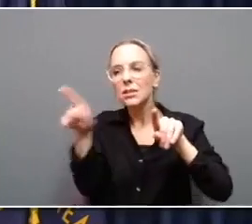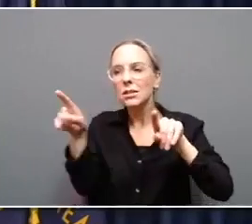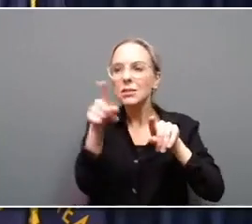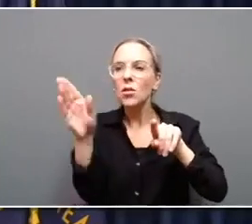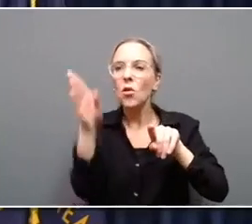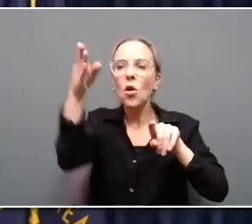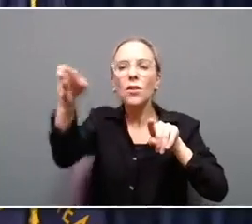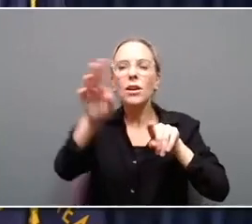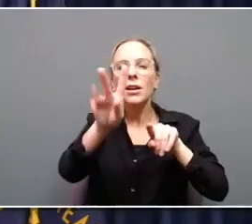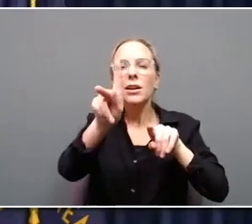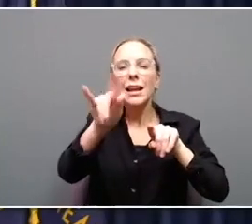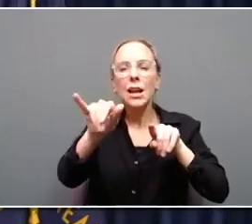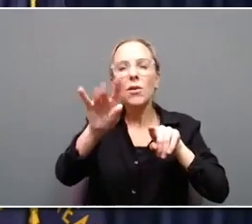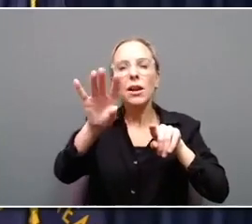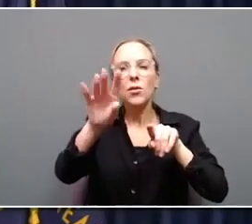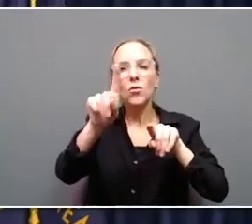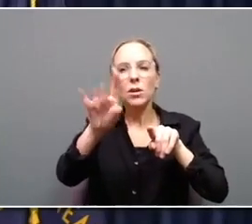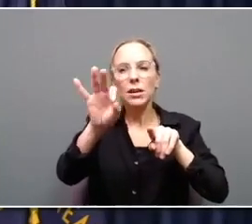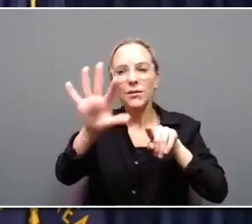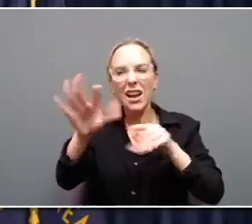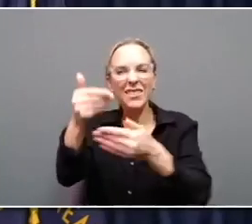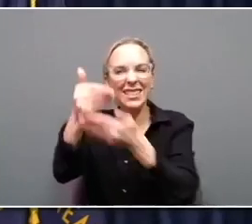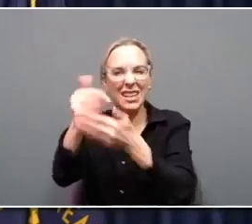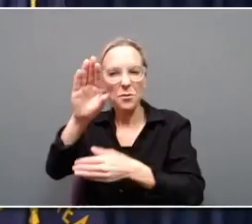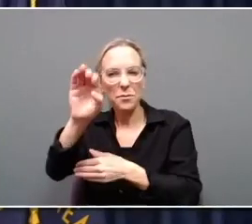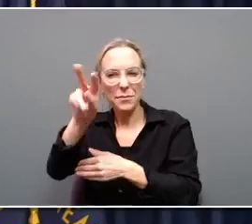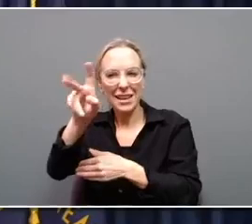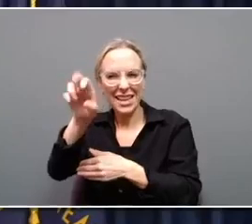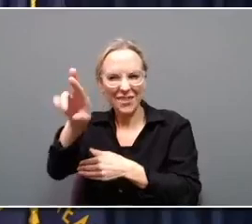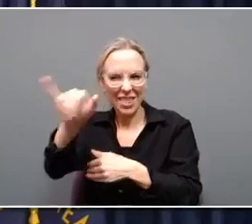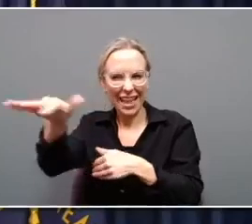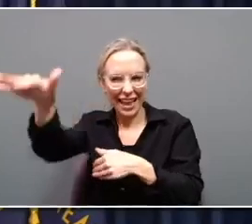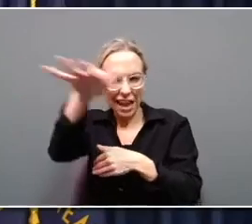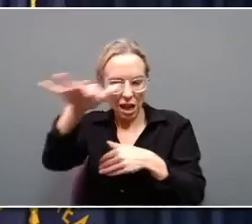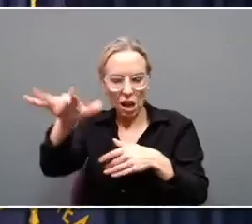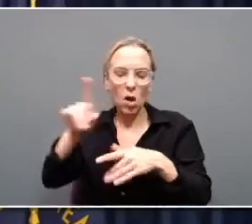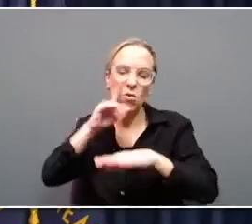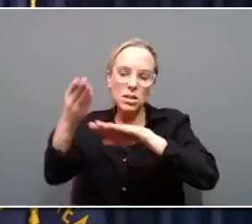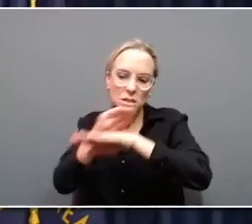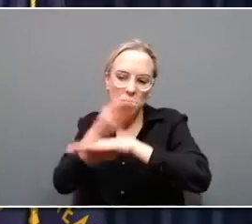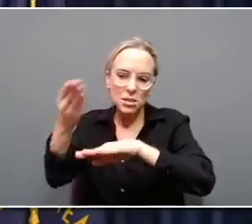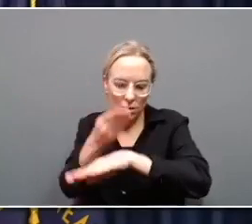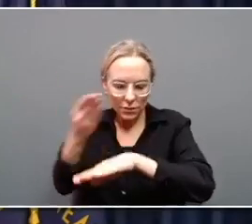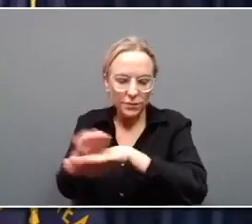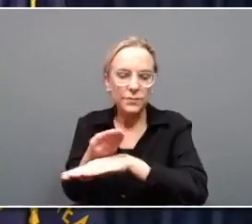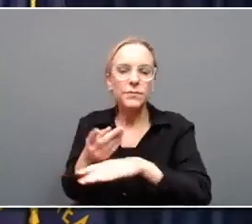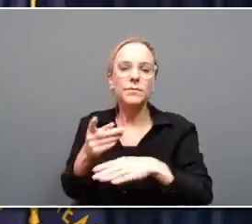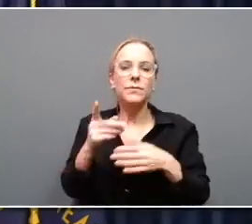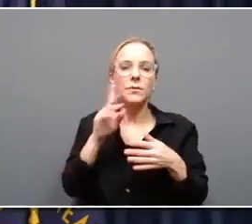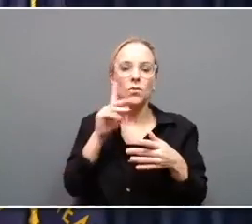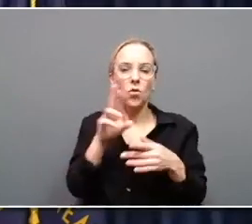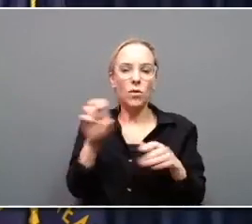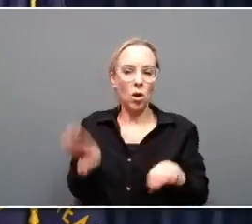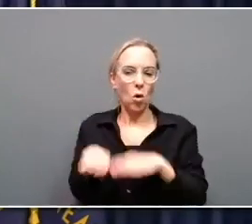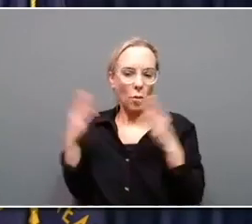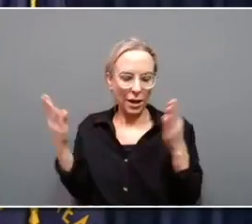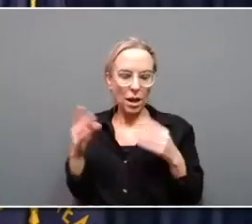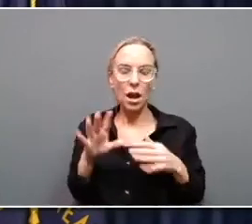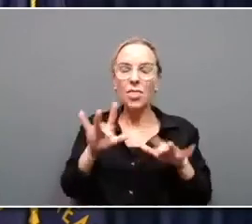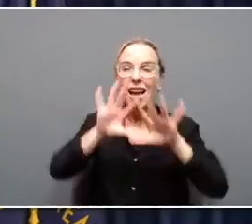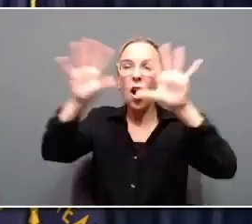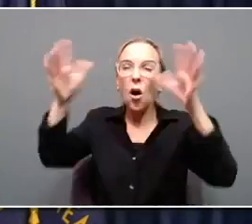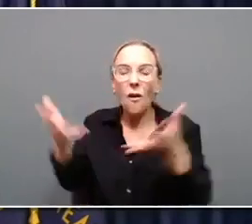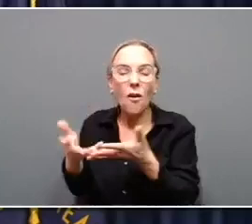Russell Fork Bridge near Beaver. They will also resurface all open and existing sections. The overall project will cut through the mountains